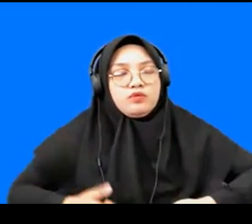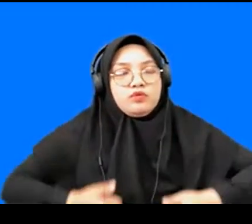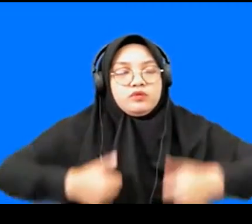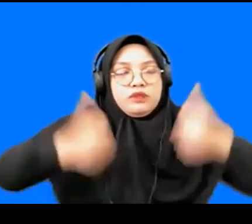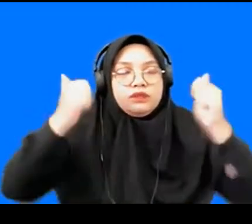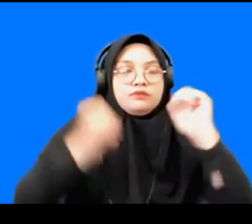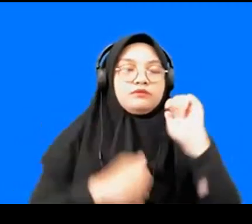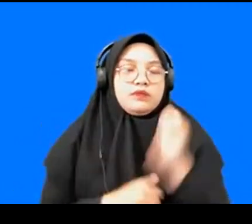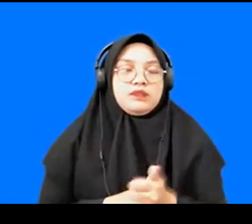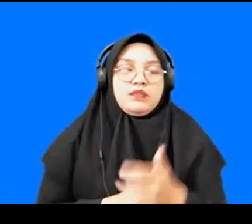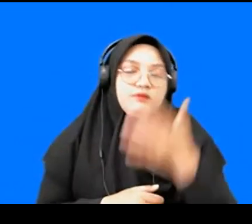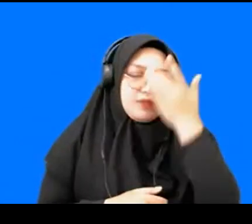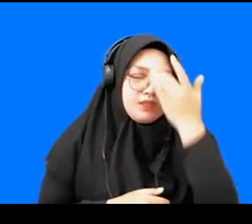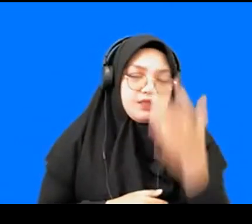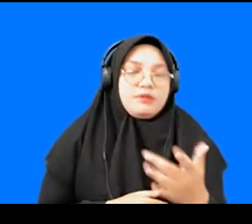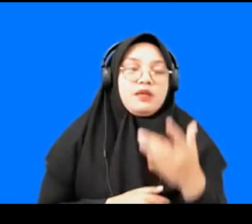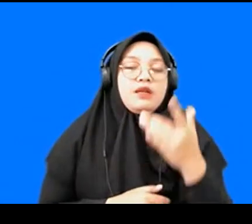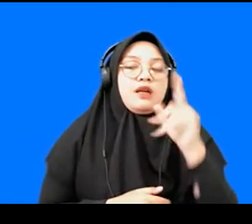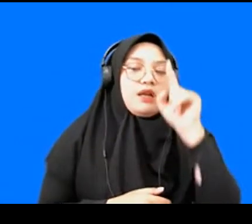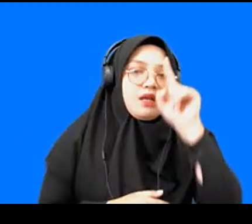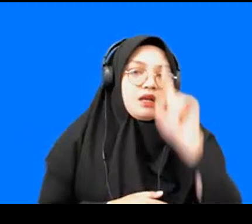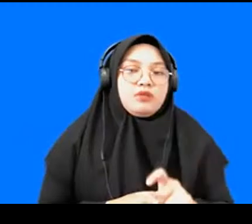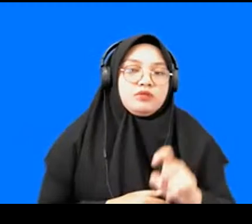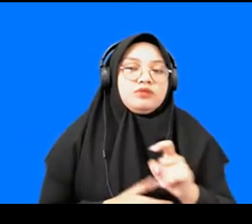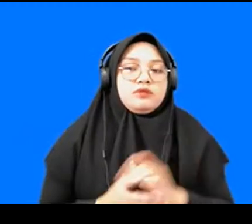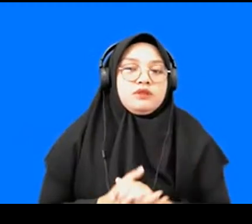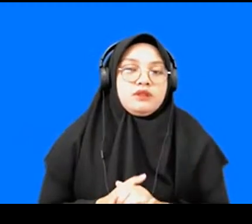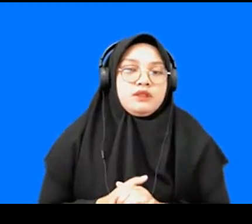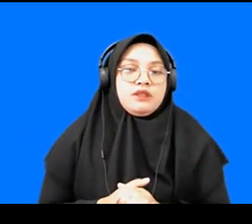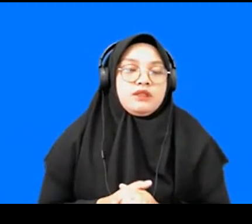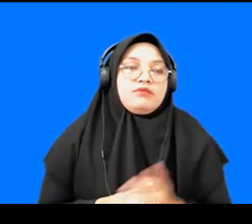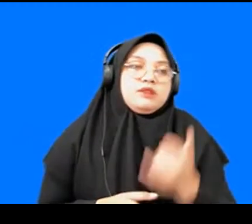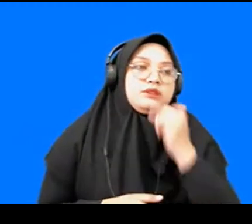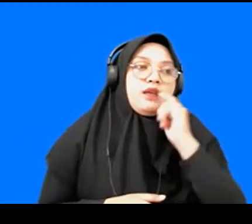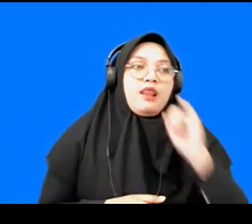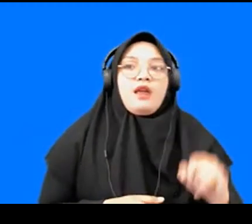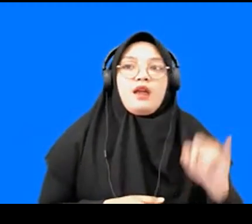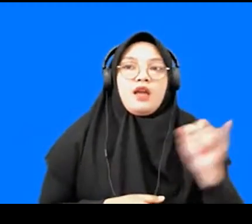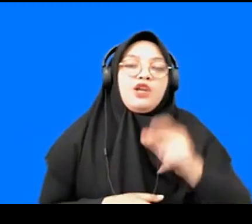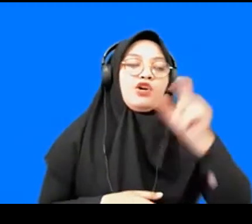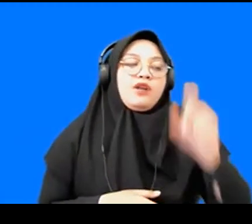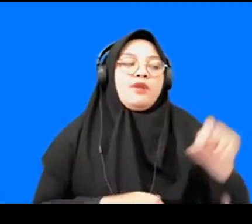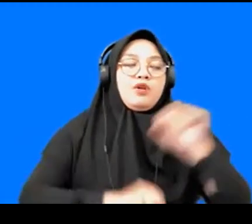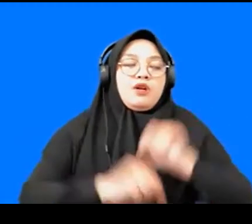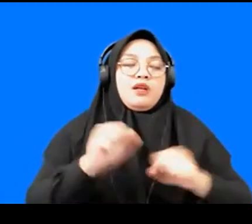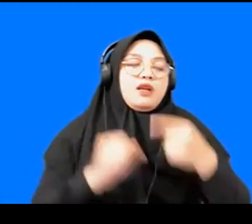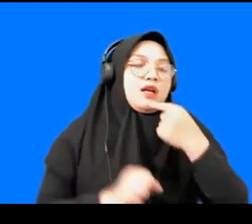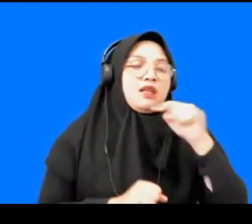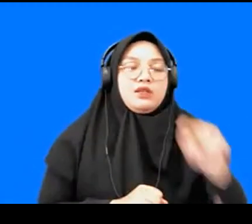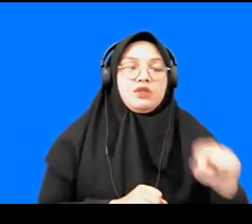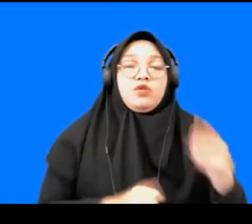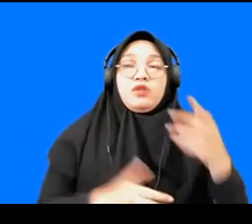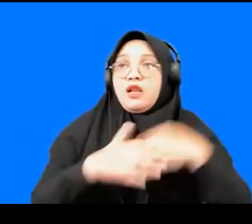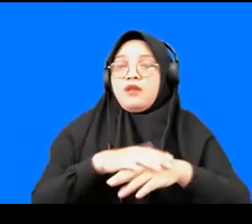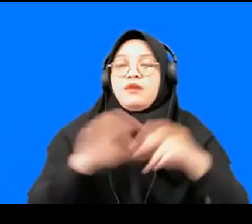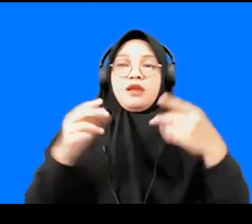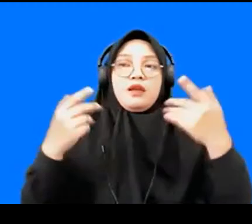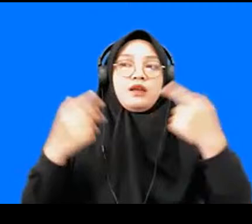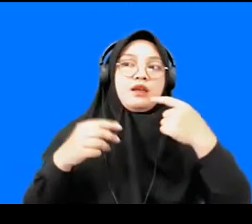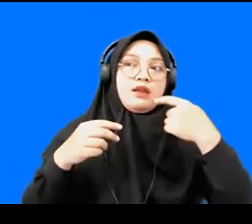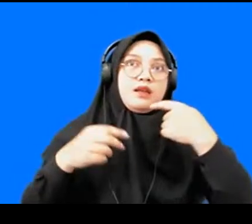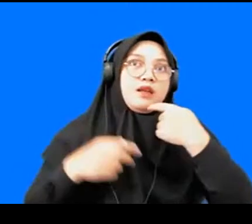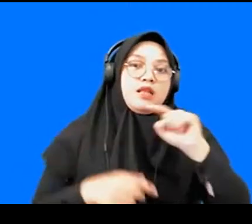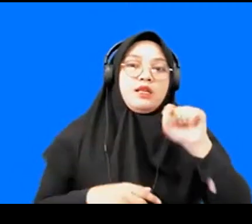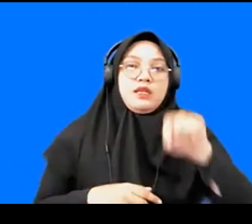that, okay? On this, I saw Tony shaking his head, so I'm going to you. Should